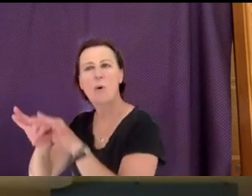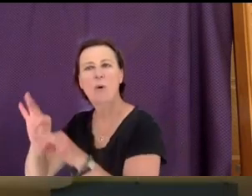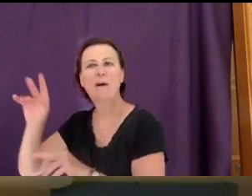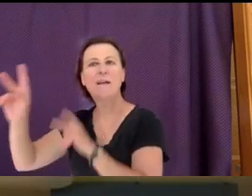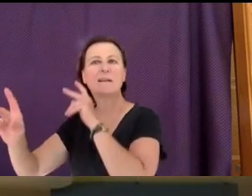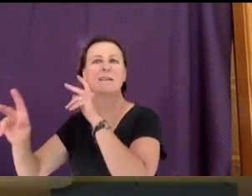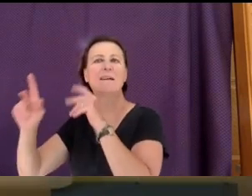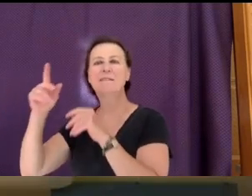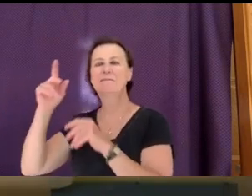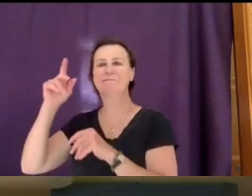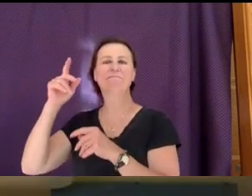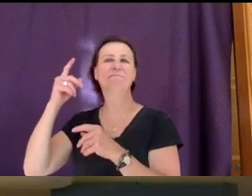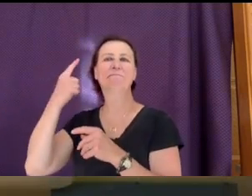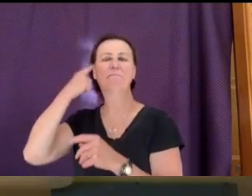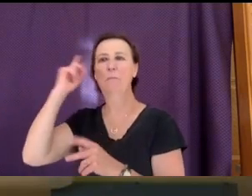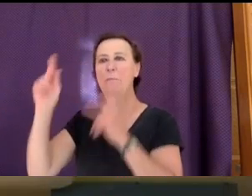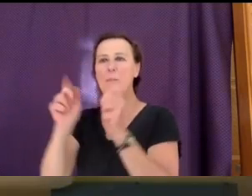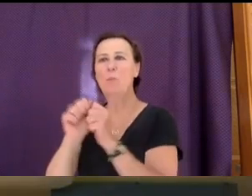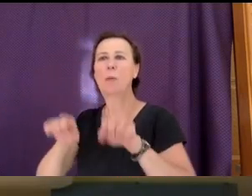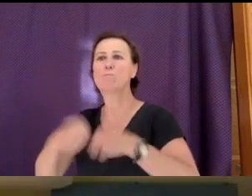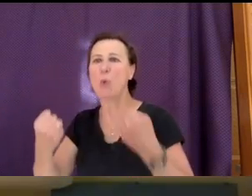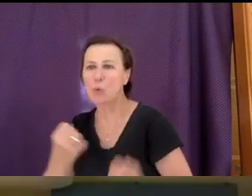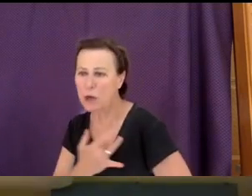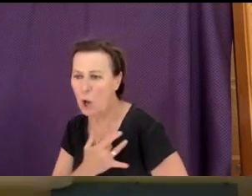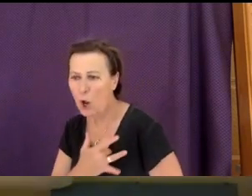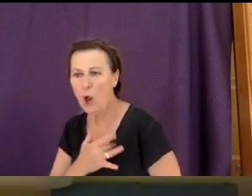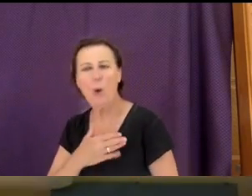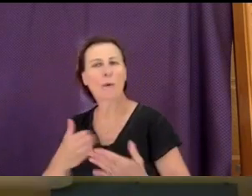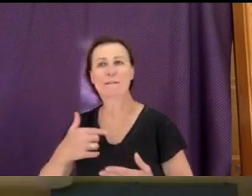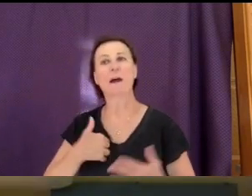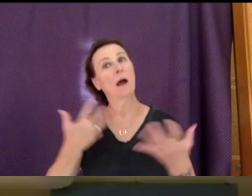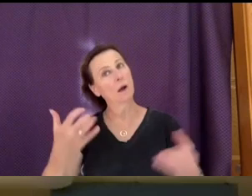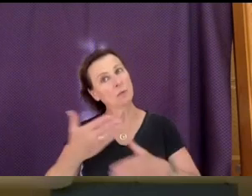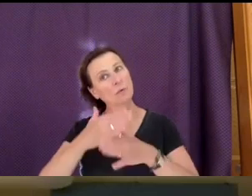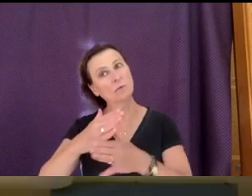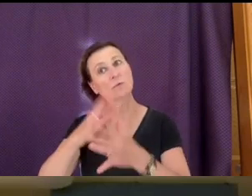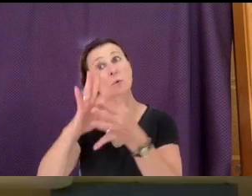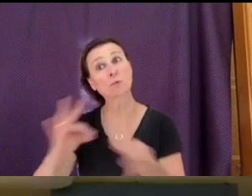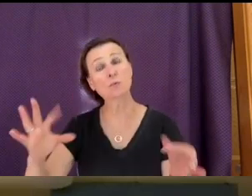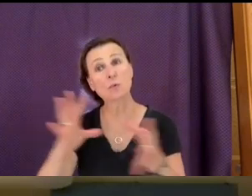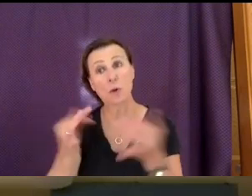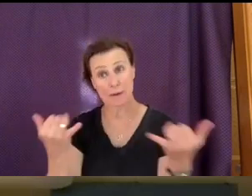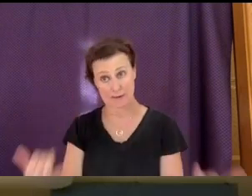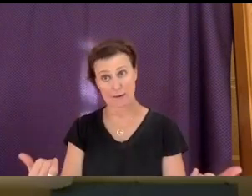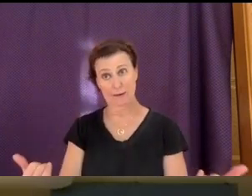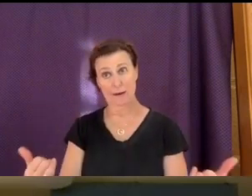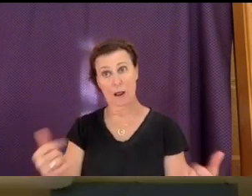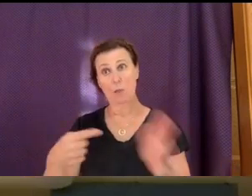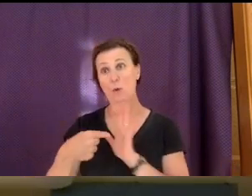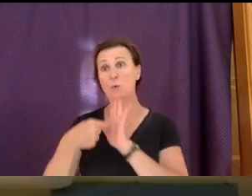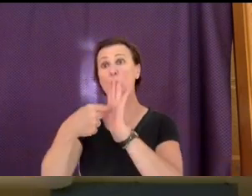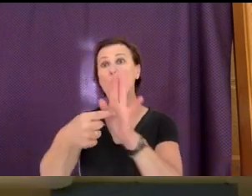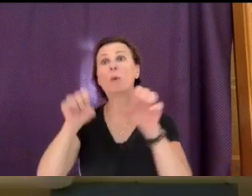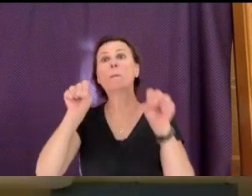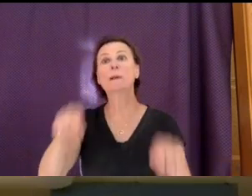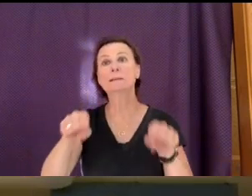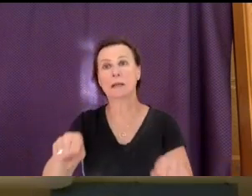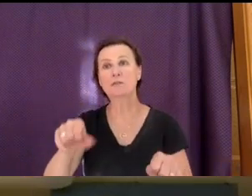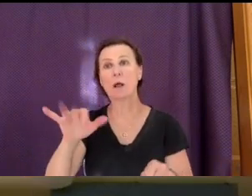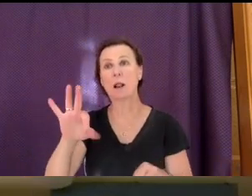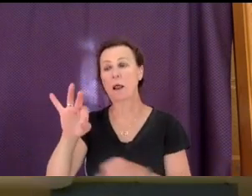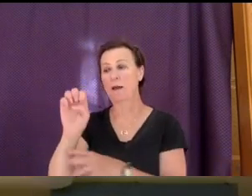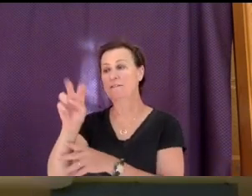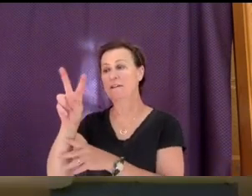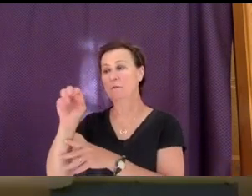painful circumstance. I'd like to share with you a story which illustrates the potential of